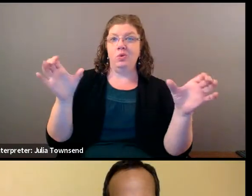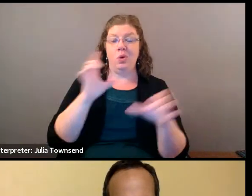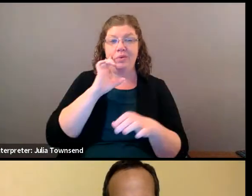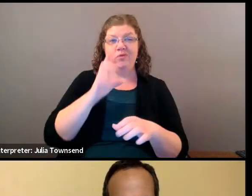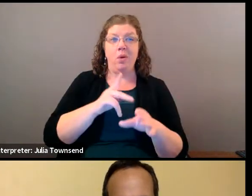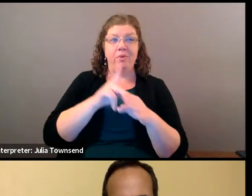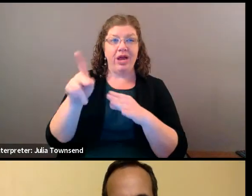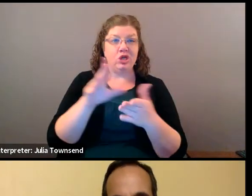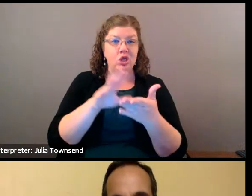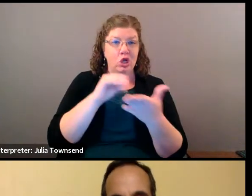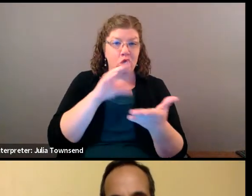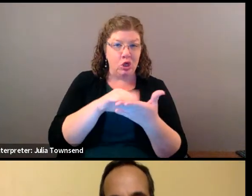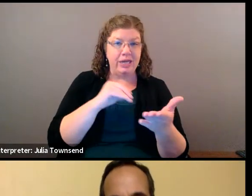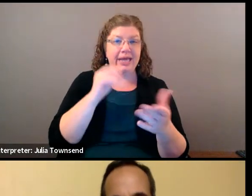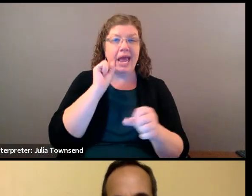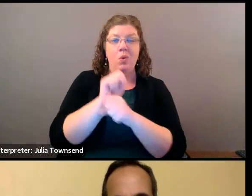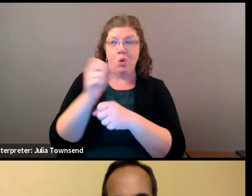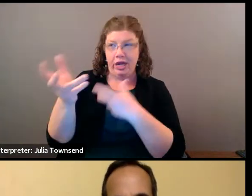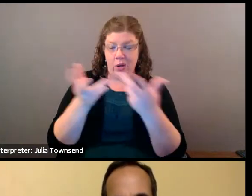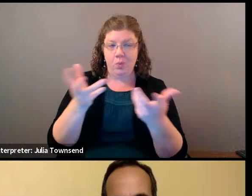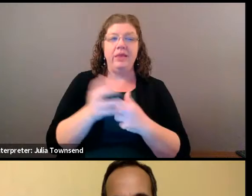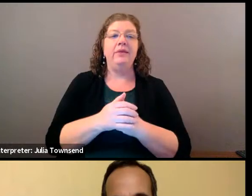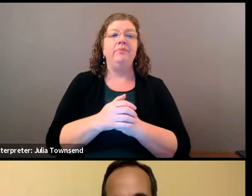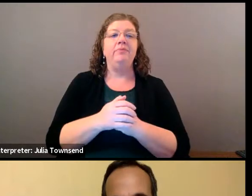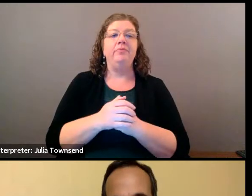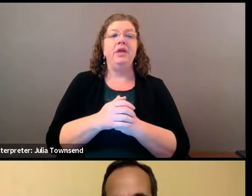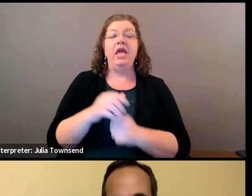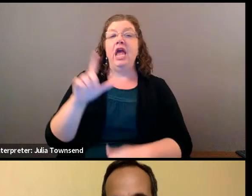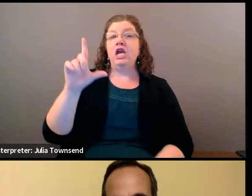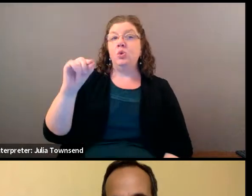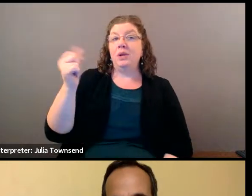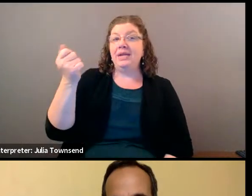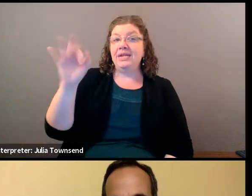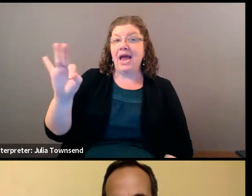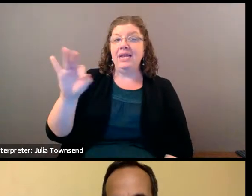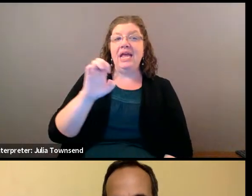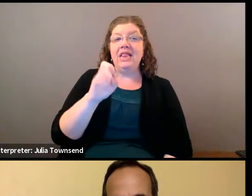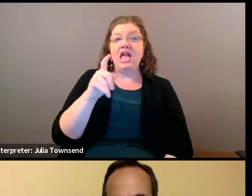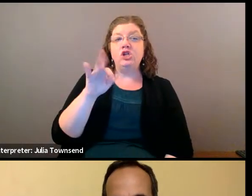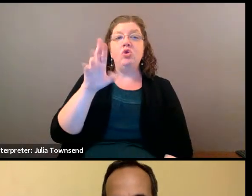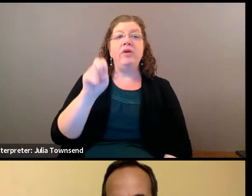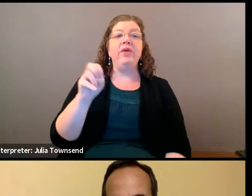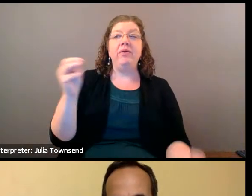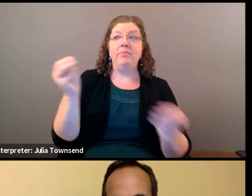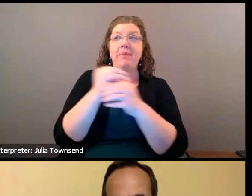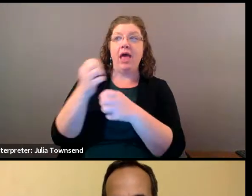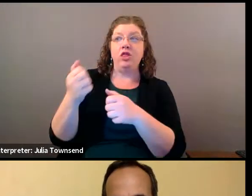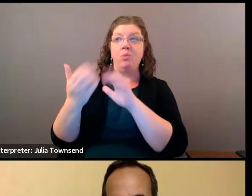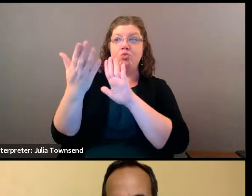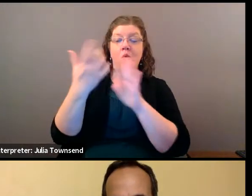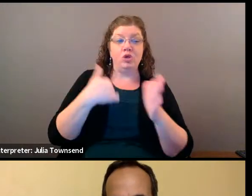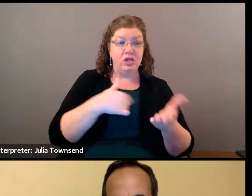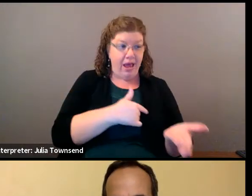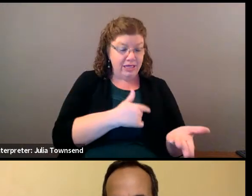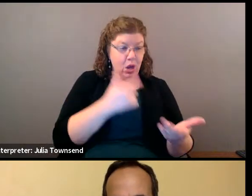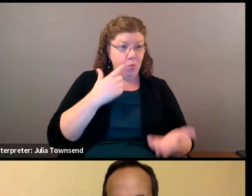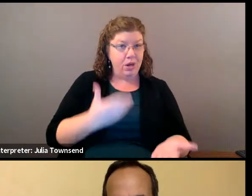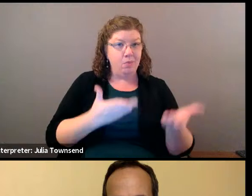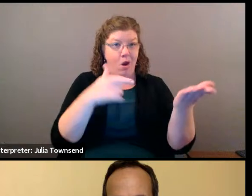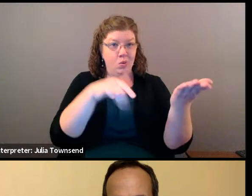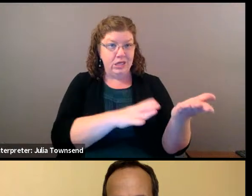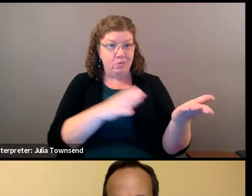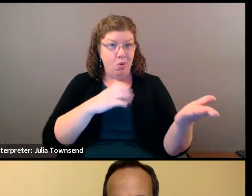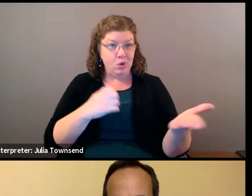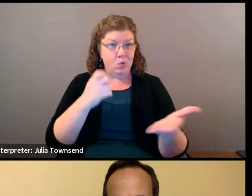learning and working with. In 2019, illustrative math approached us, and we brought it to this board for approval